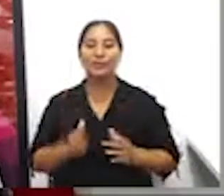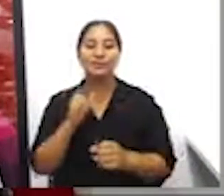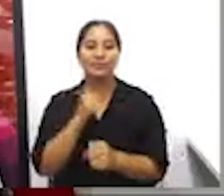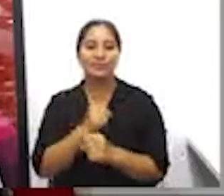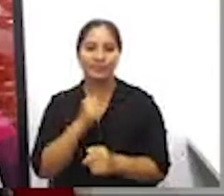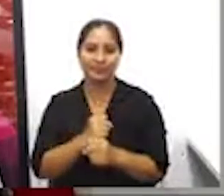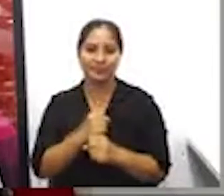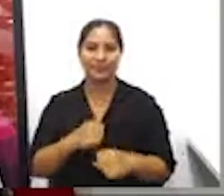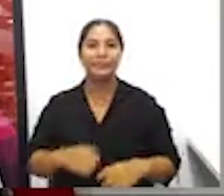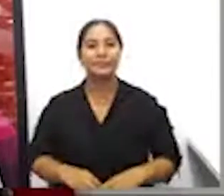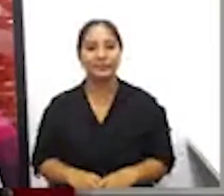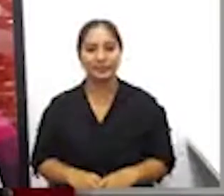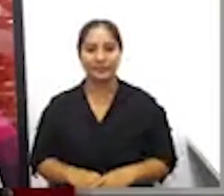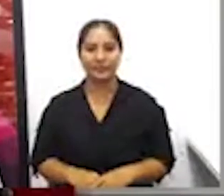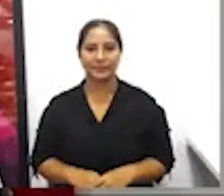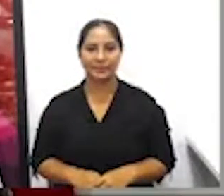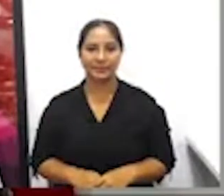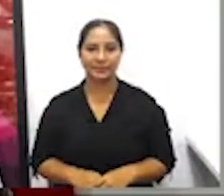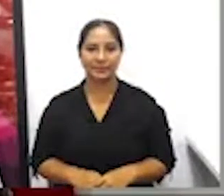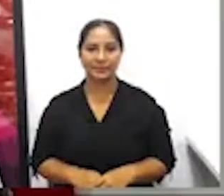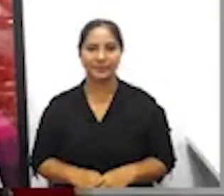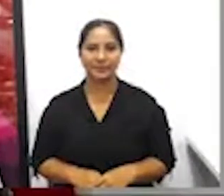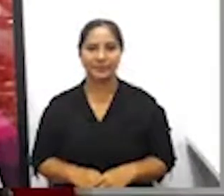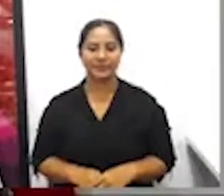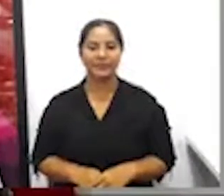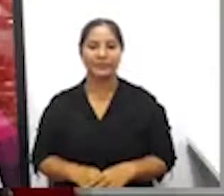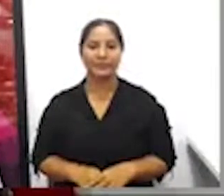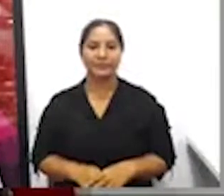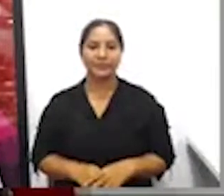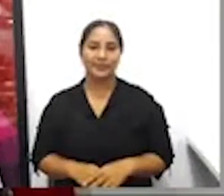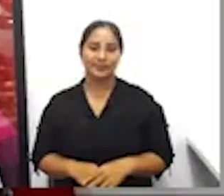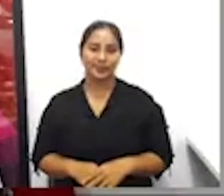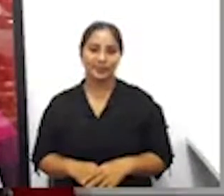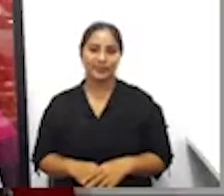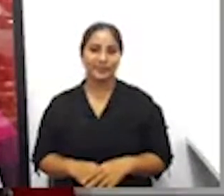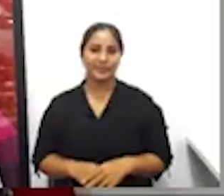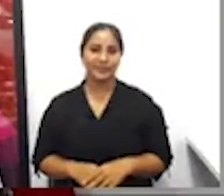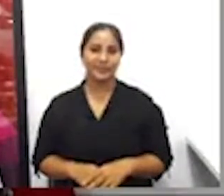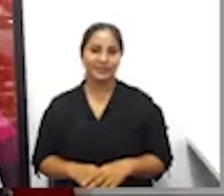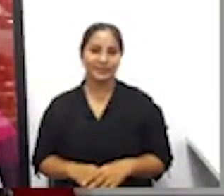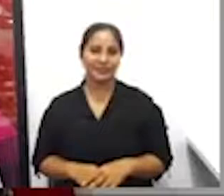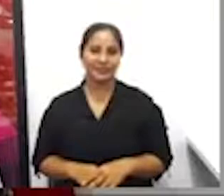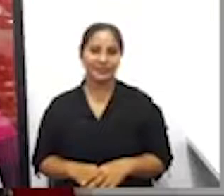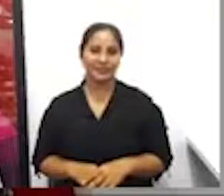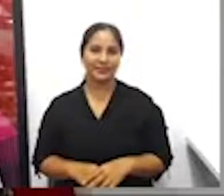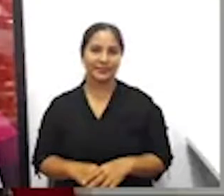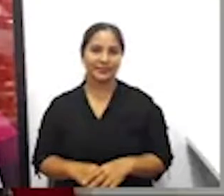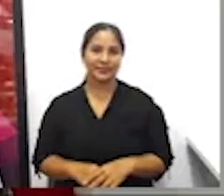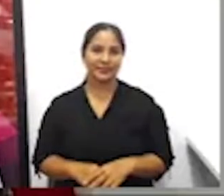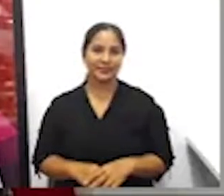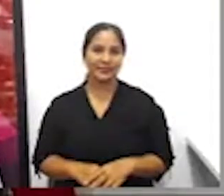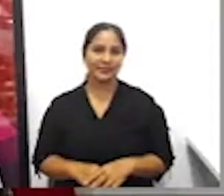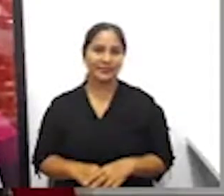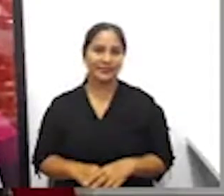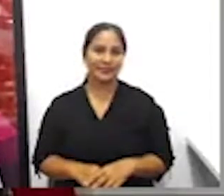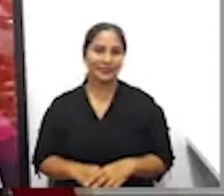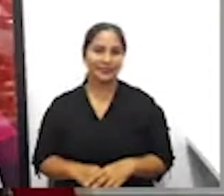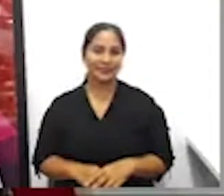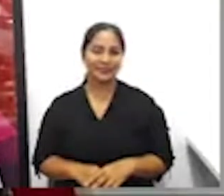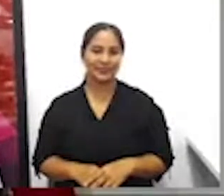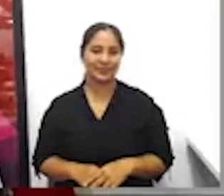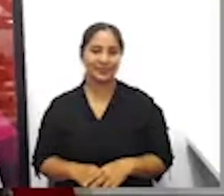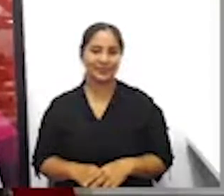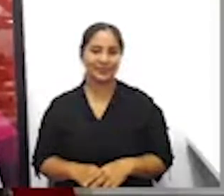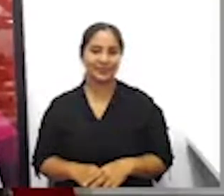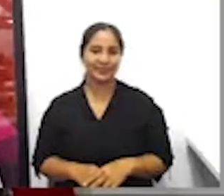controlled by our public affairs people who ask me for permission, but they sort of tell me what to do. So you